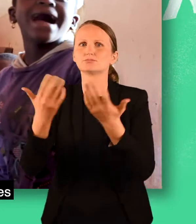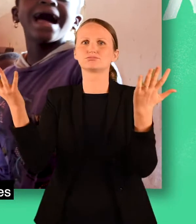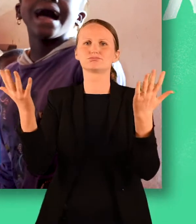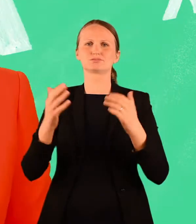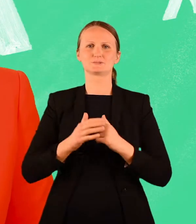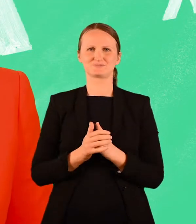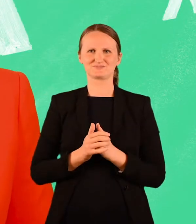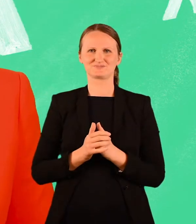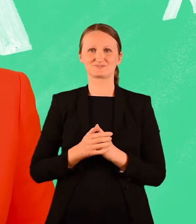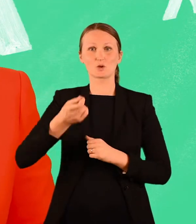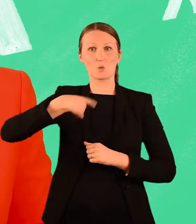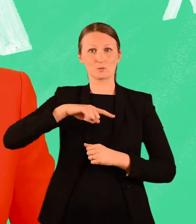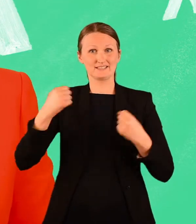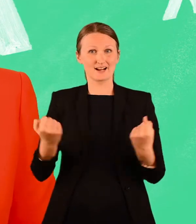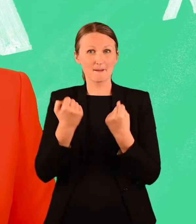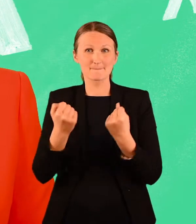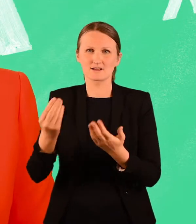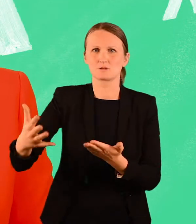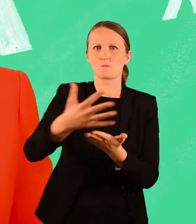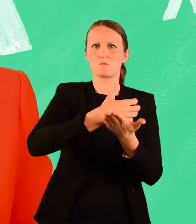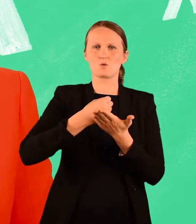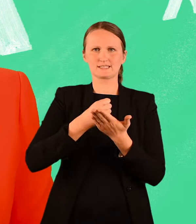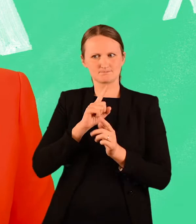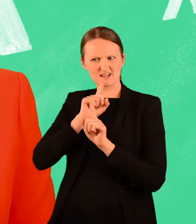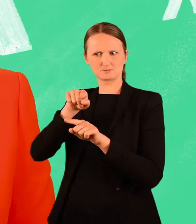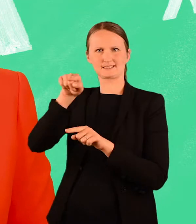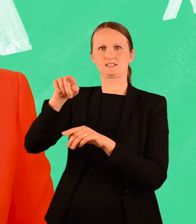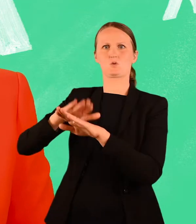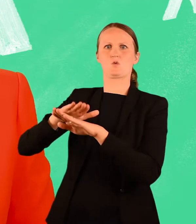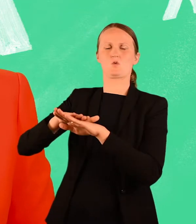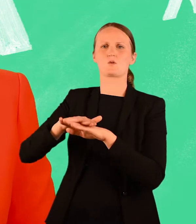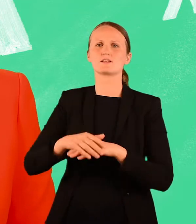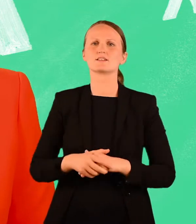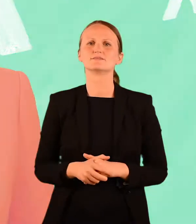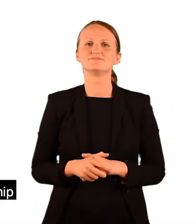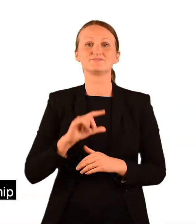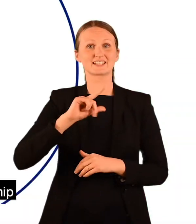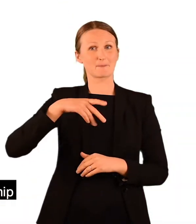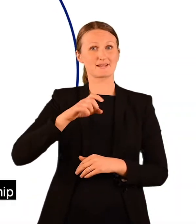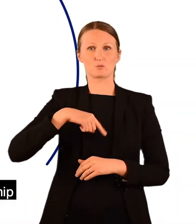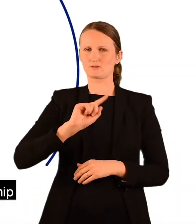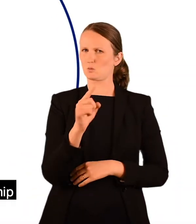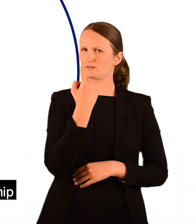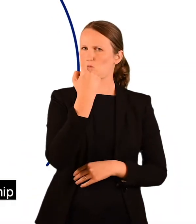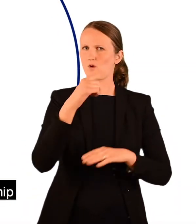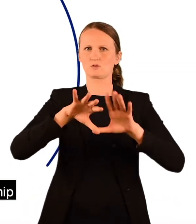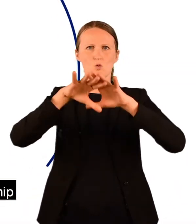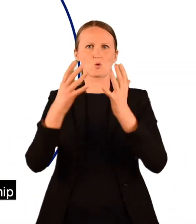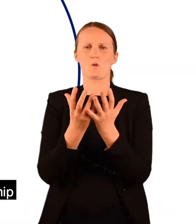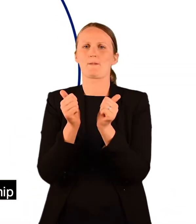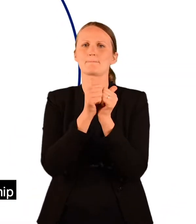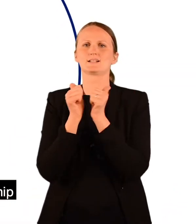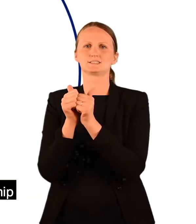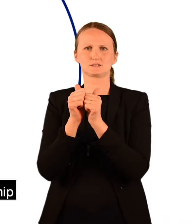them. GPE's financing campaign is the answer to that call. GPE is the only